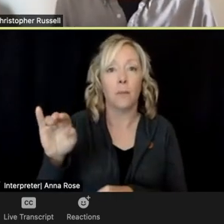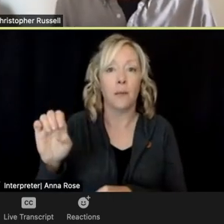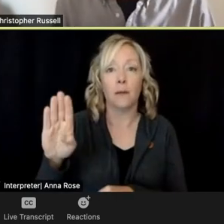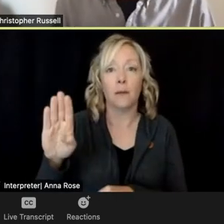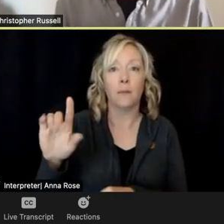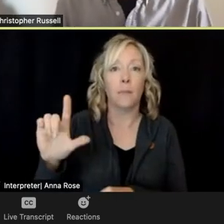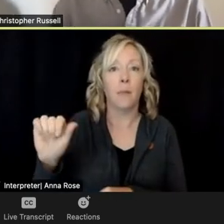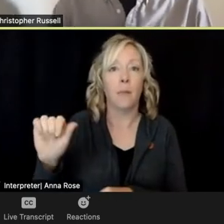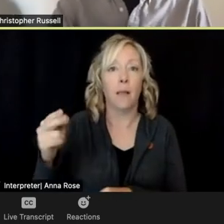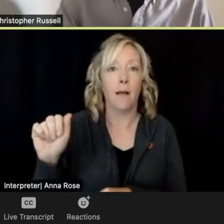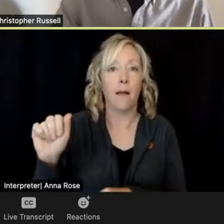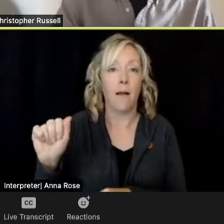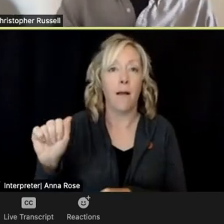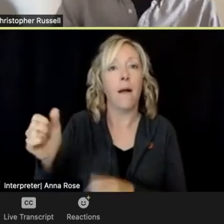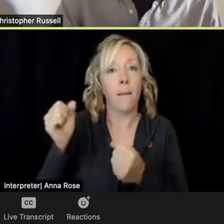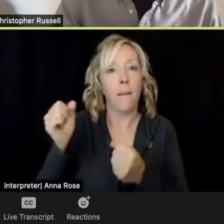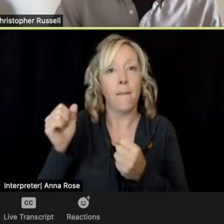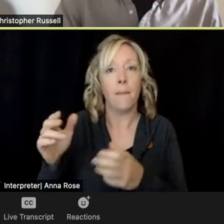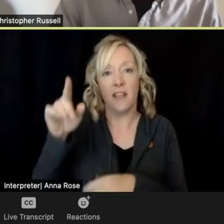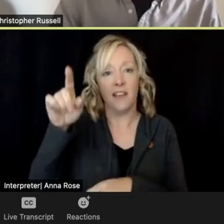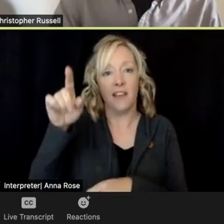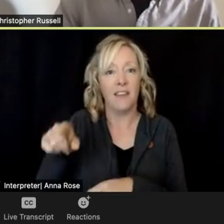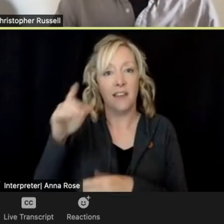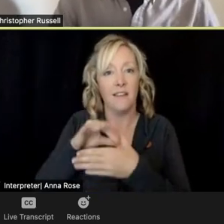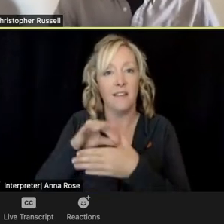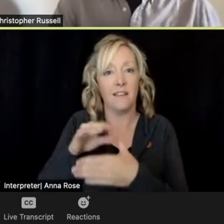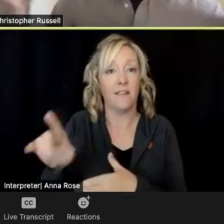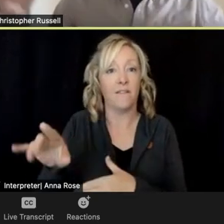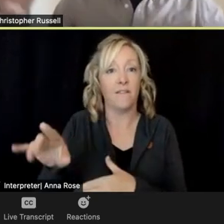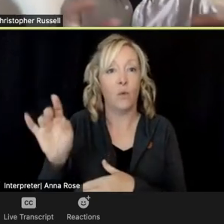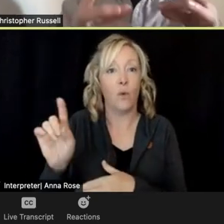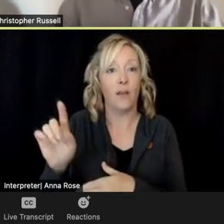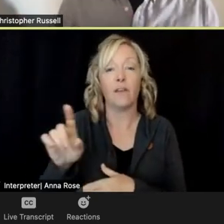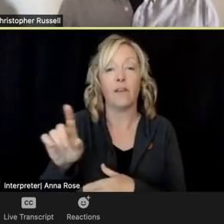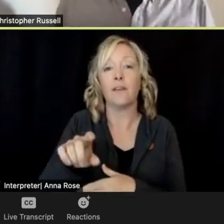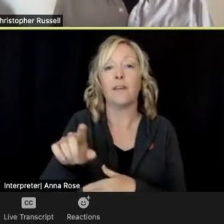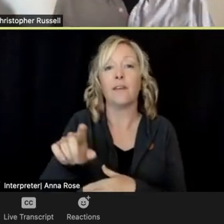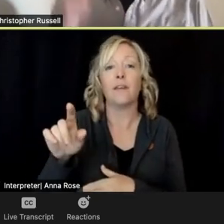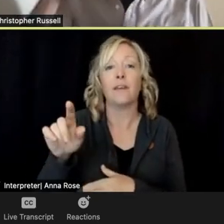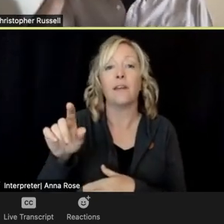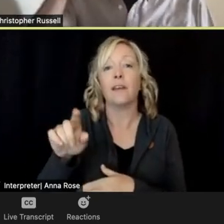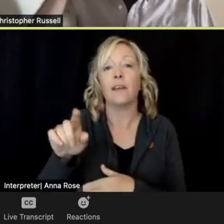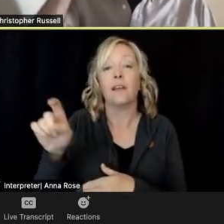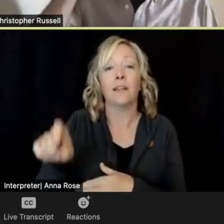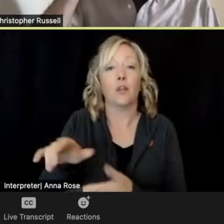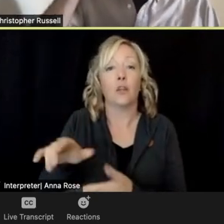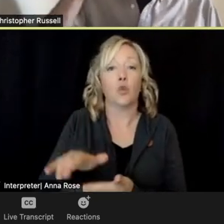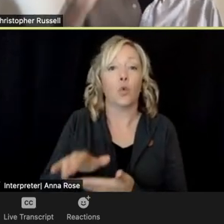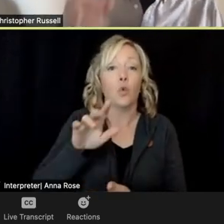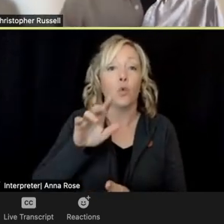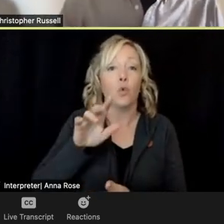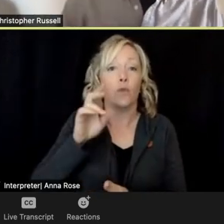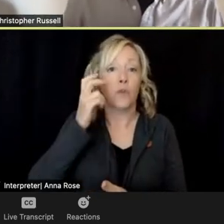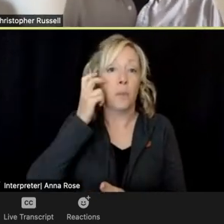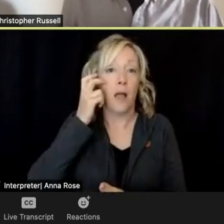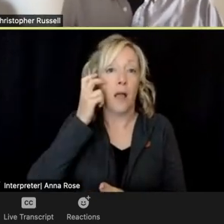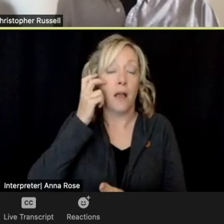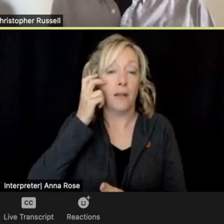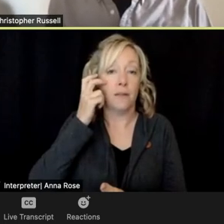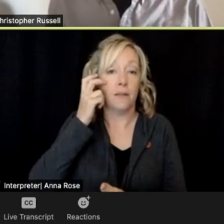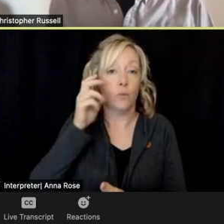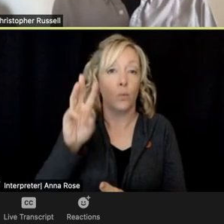the Texas School for the Blind and Visually Impaired website. I'm just synthesizing it and bringing it into